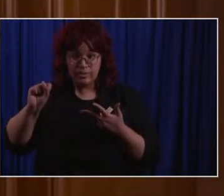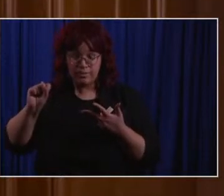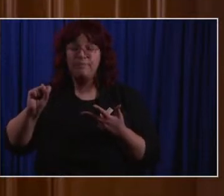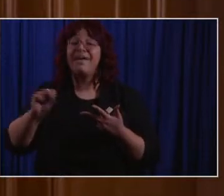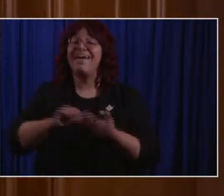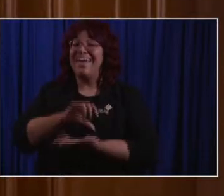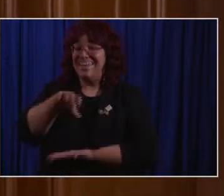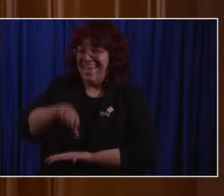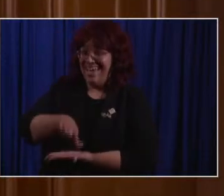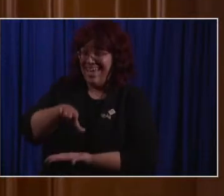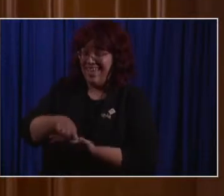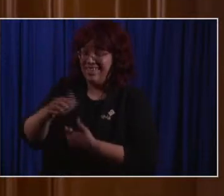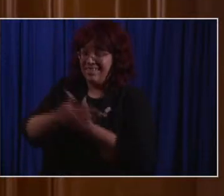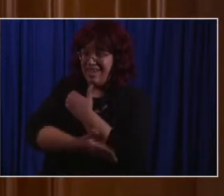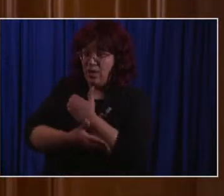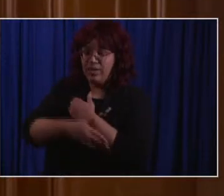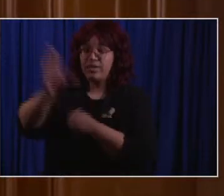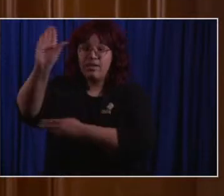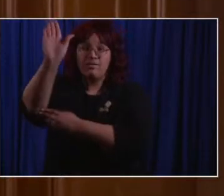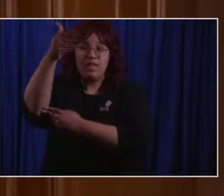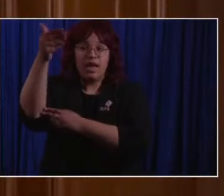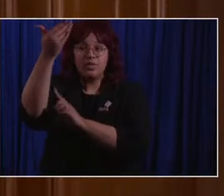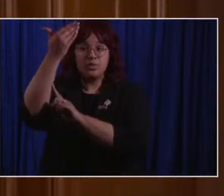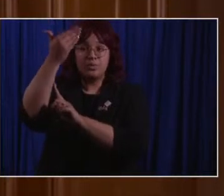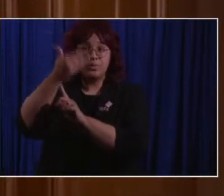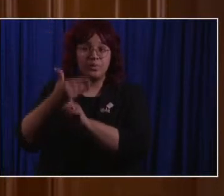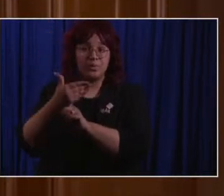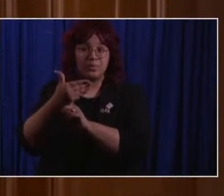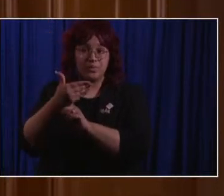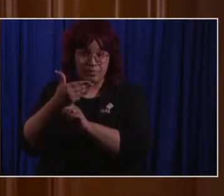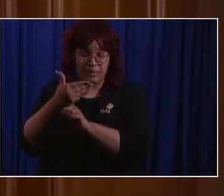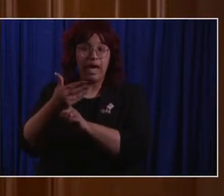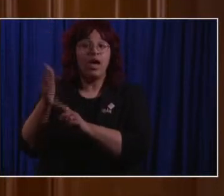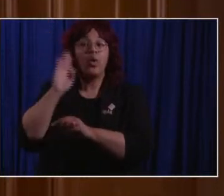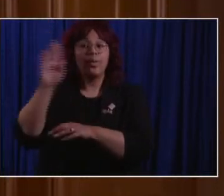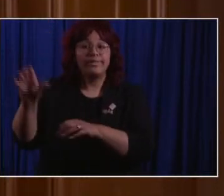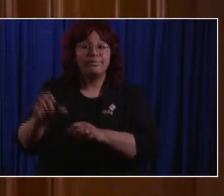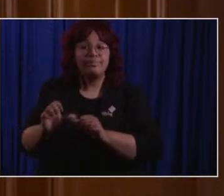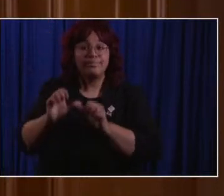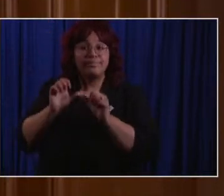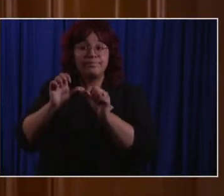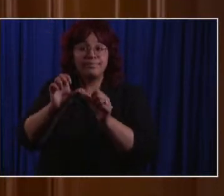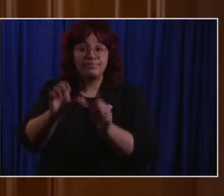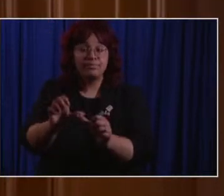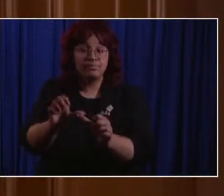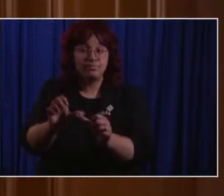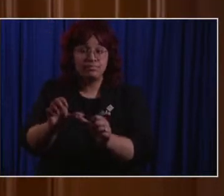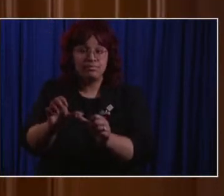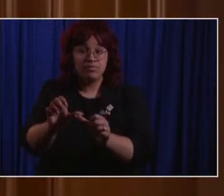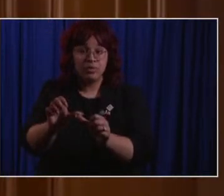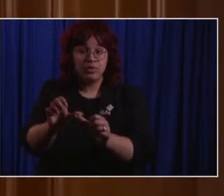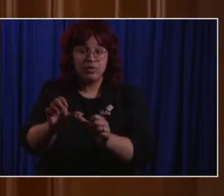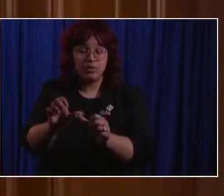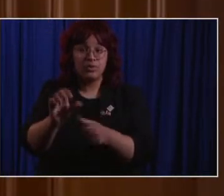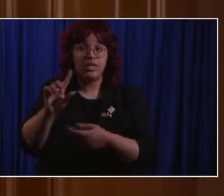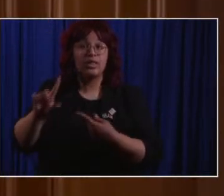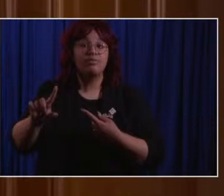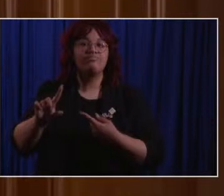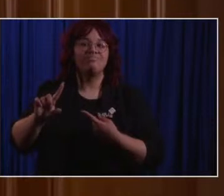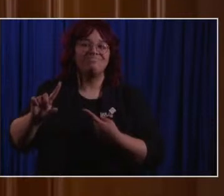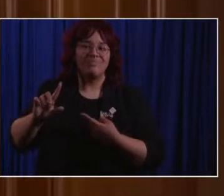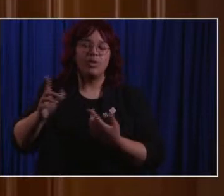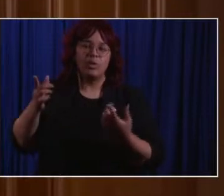County. They will remain at half-staff until the night of his